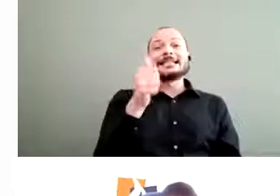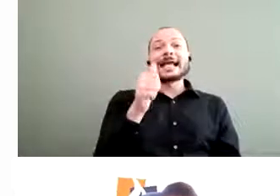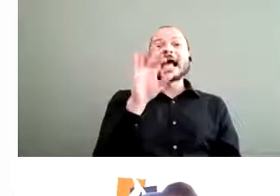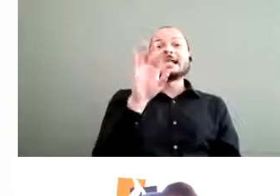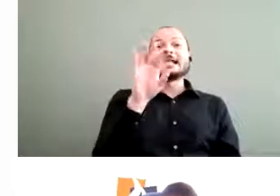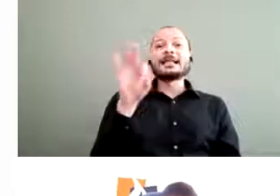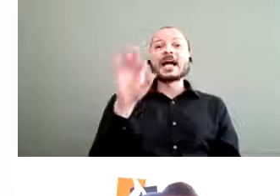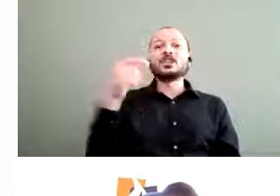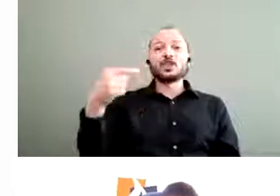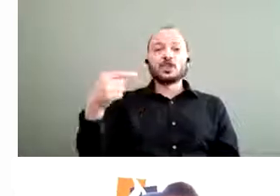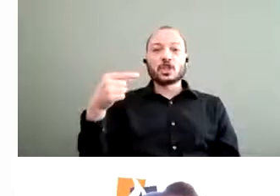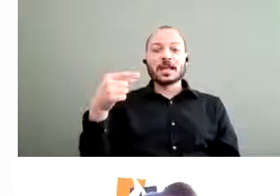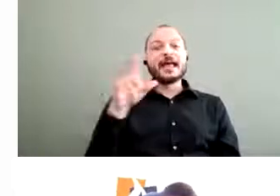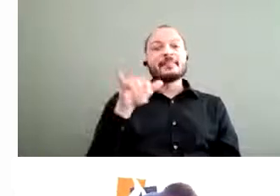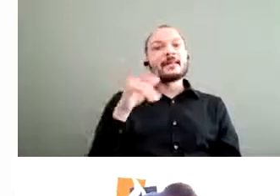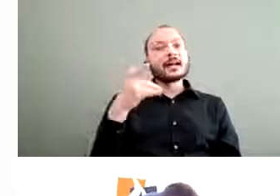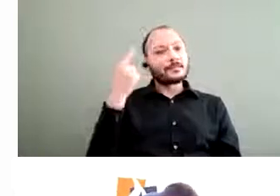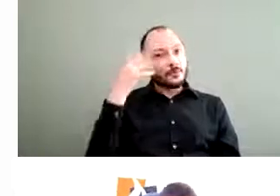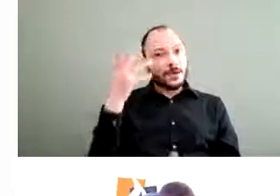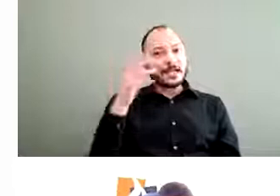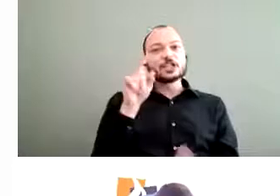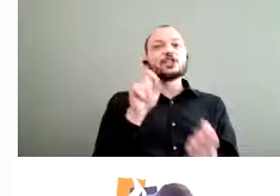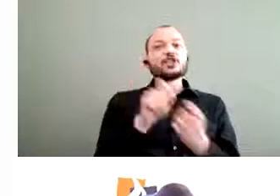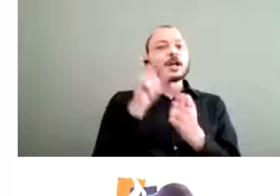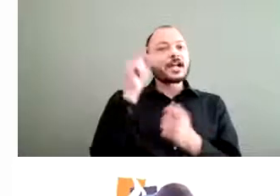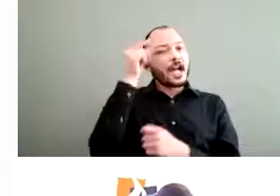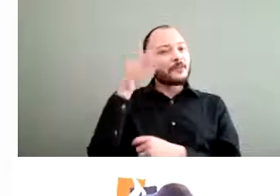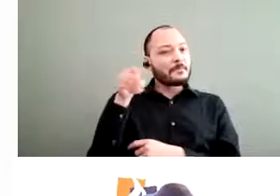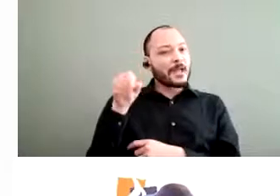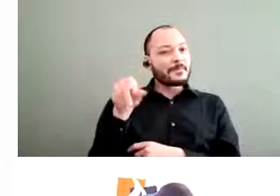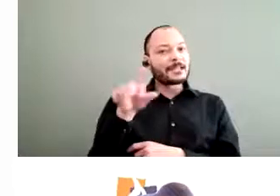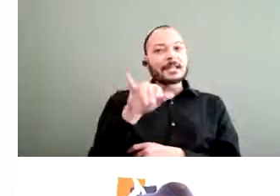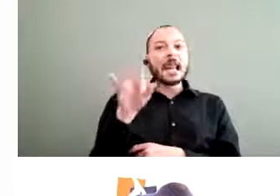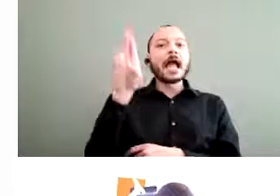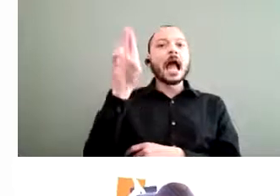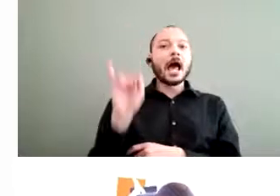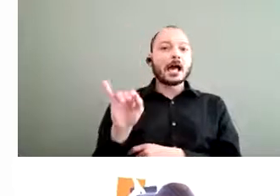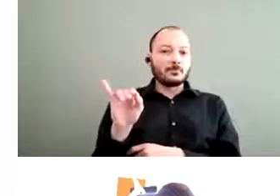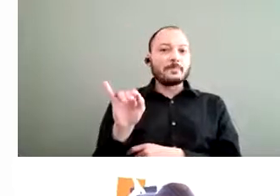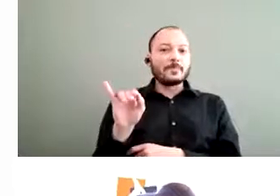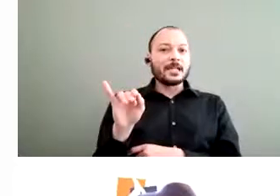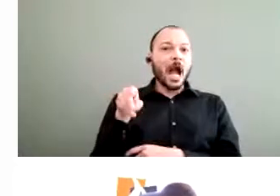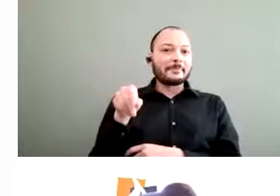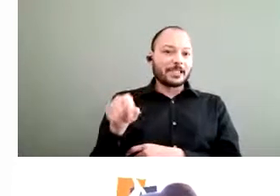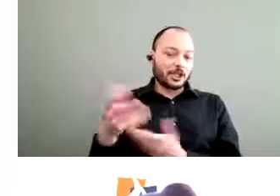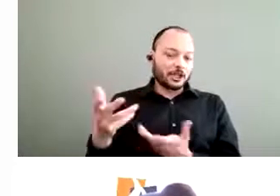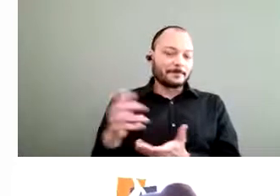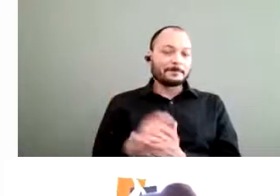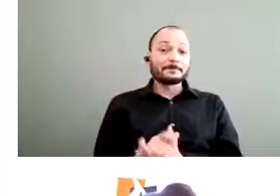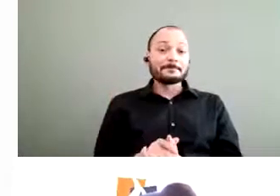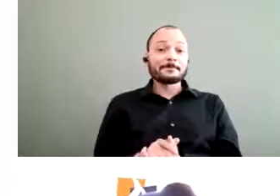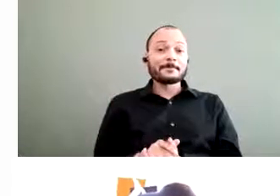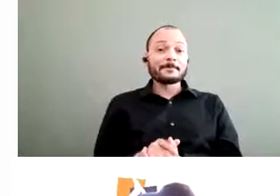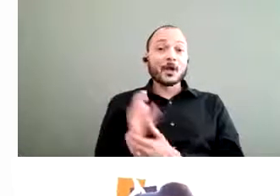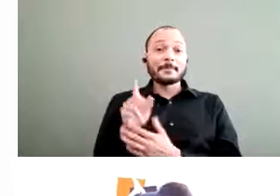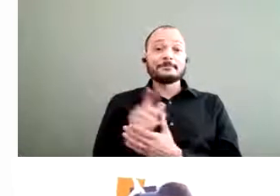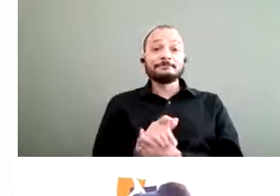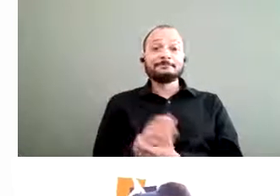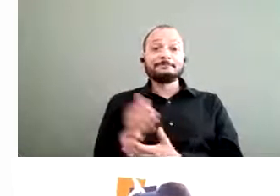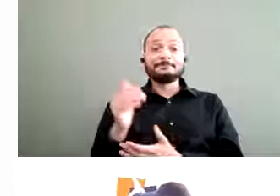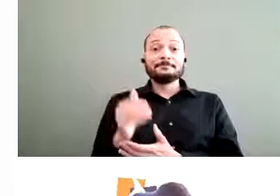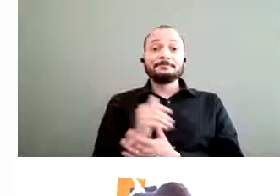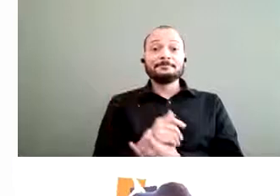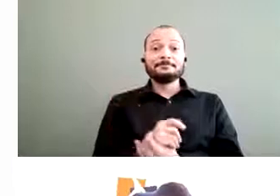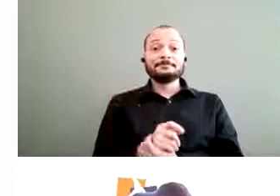for certain government payments like unemployment compensation. Okay, we can go to the next slide.